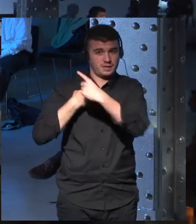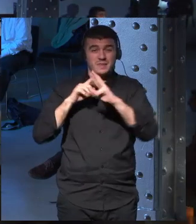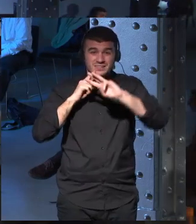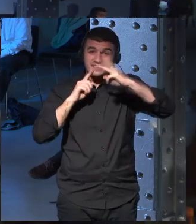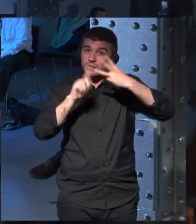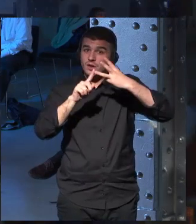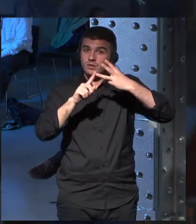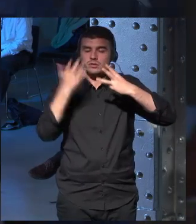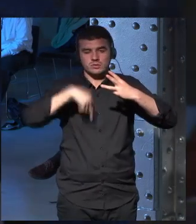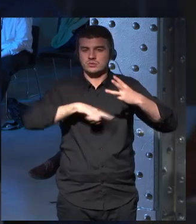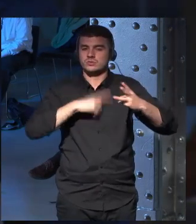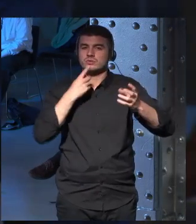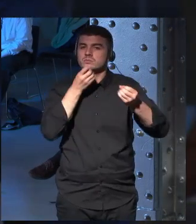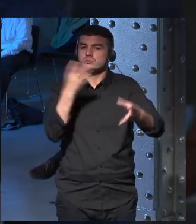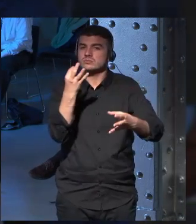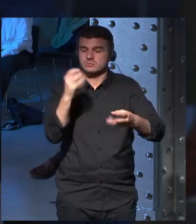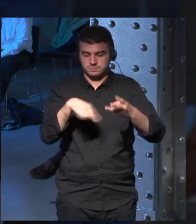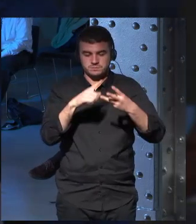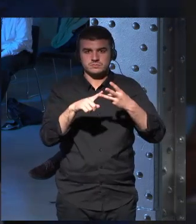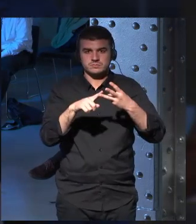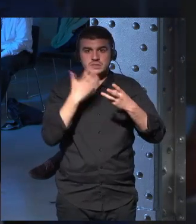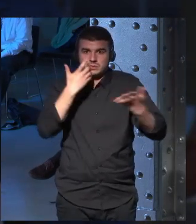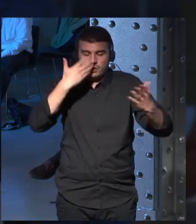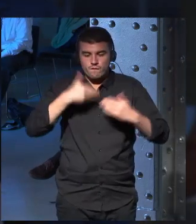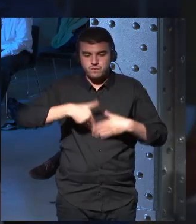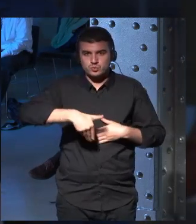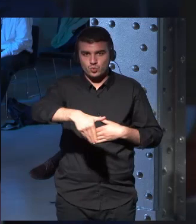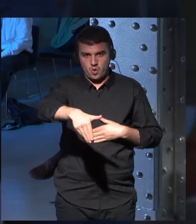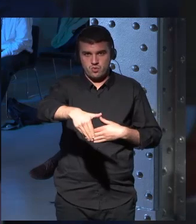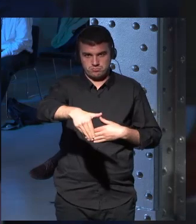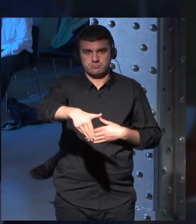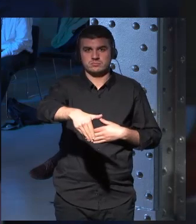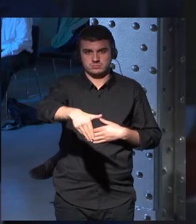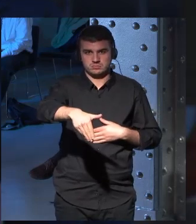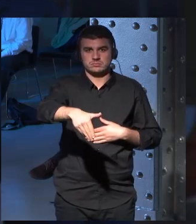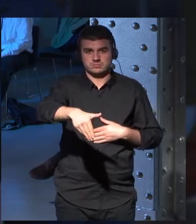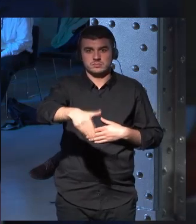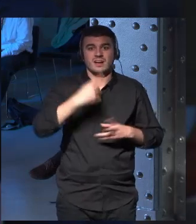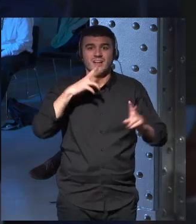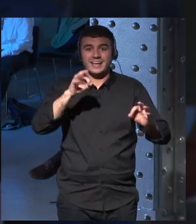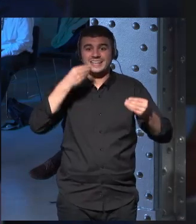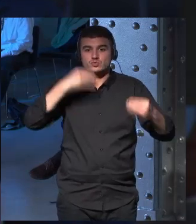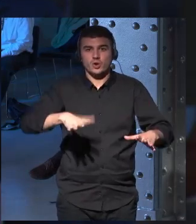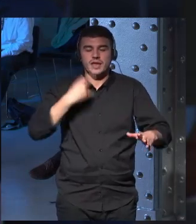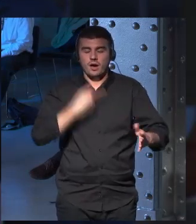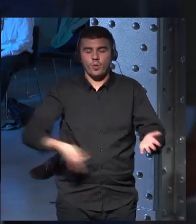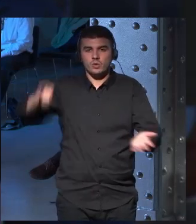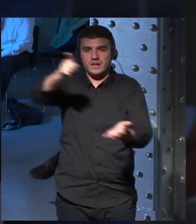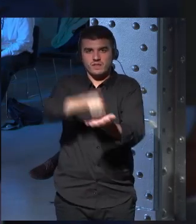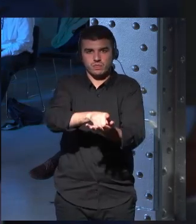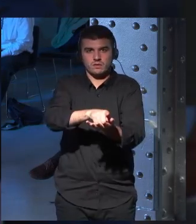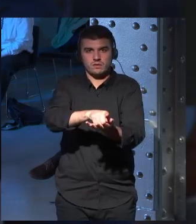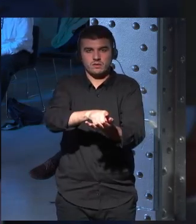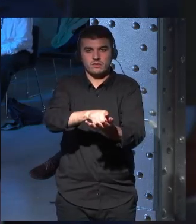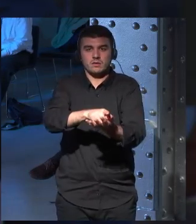say, if in the future, as history unfolds, we are revealed to be